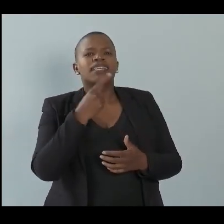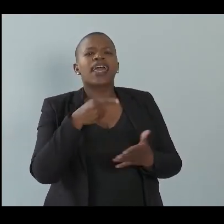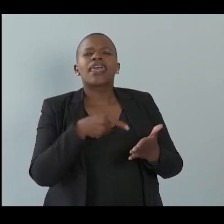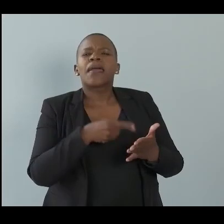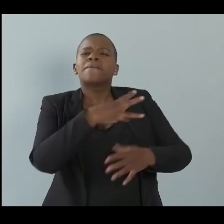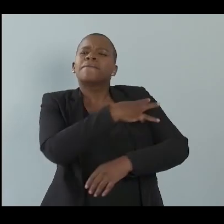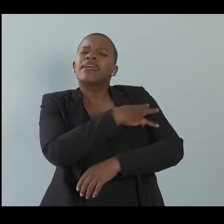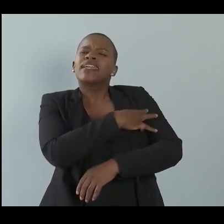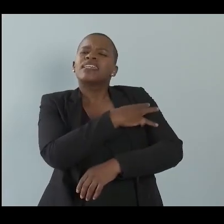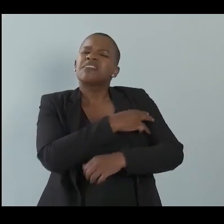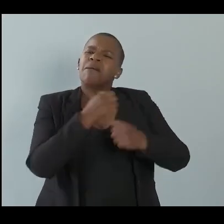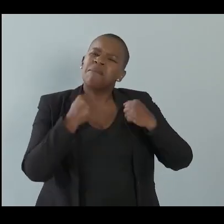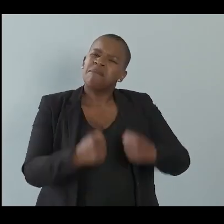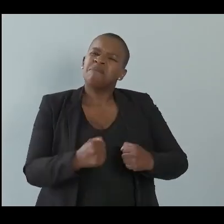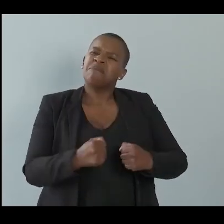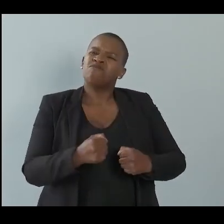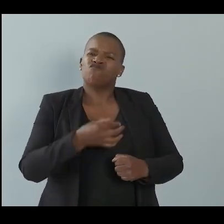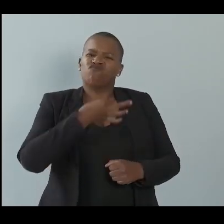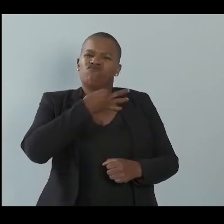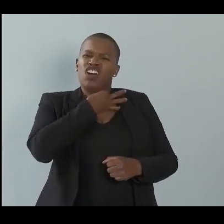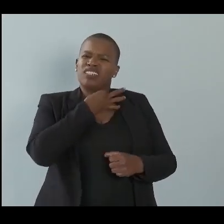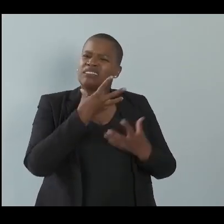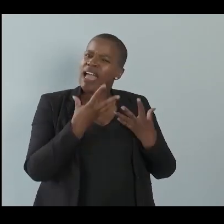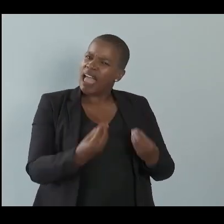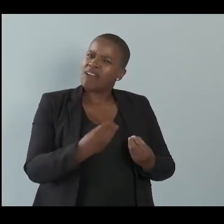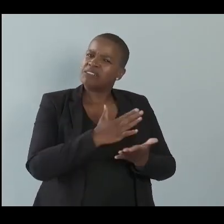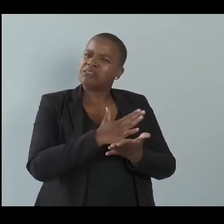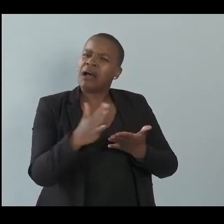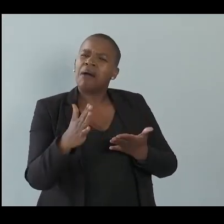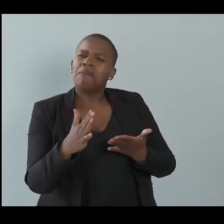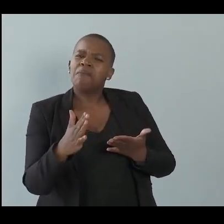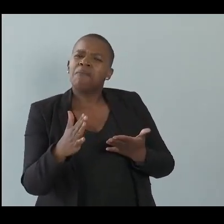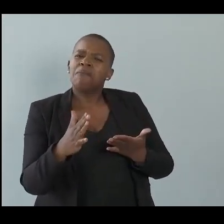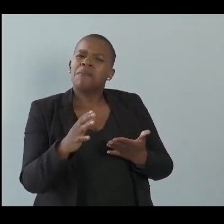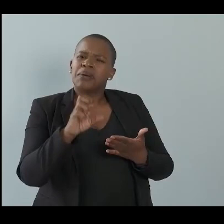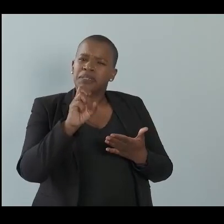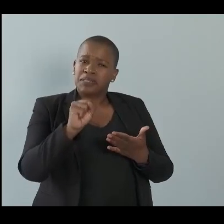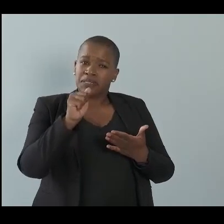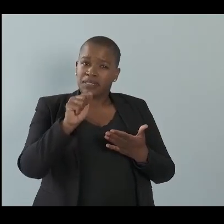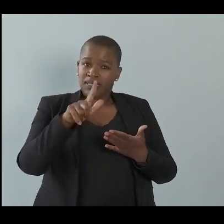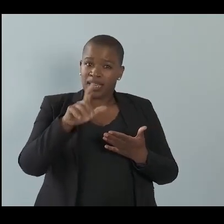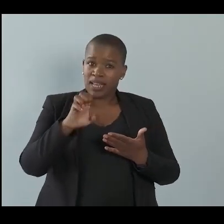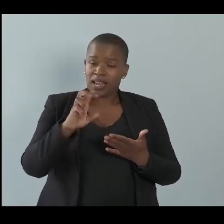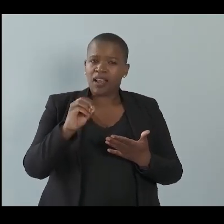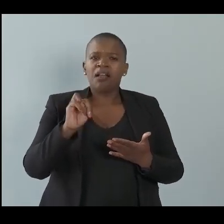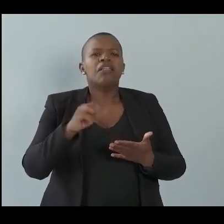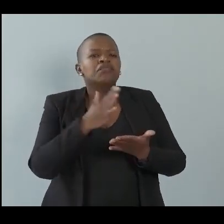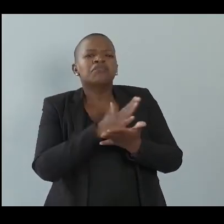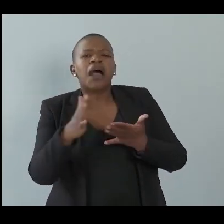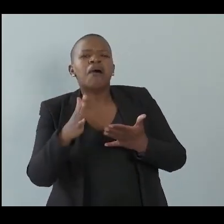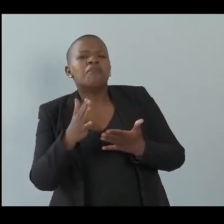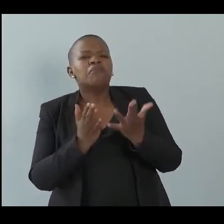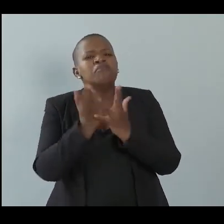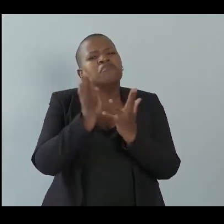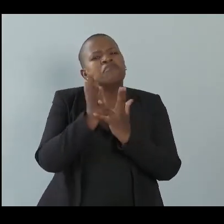risks posed by the discontinued businesses, and specifically whether they are being closely managed. Now, I know you've